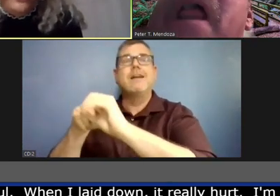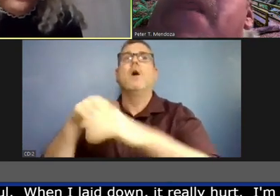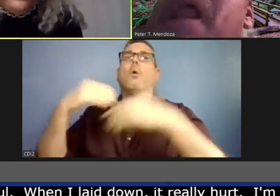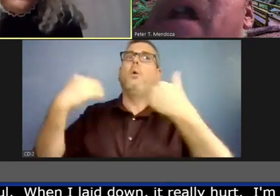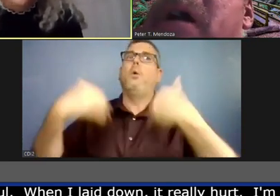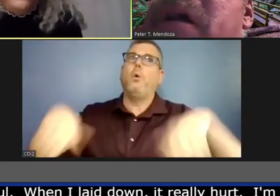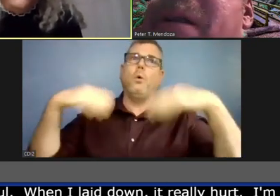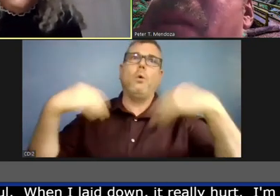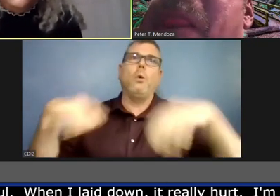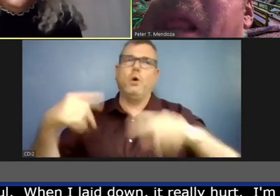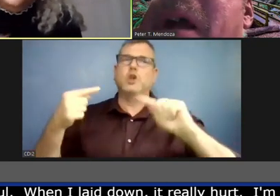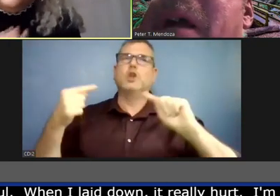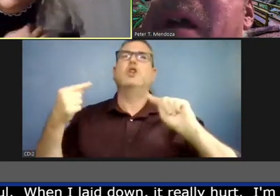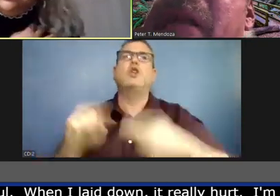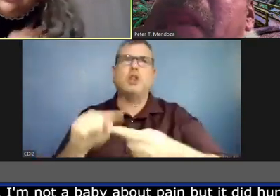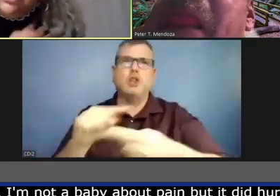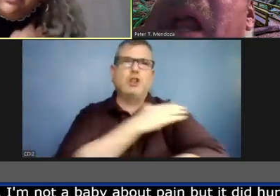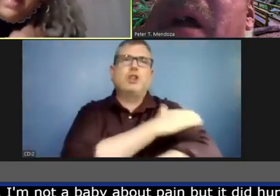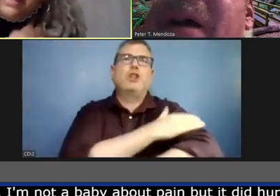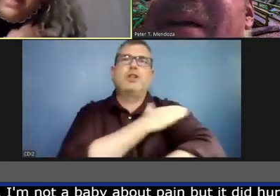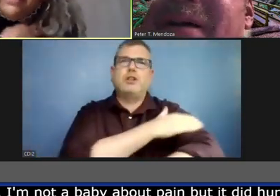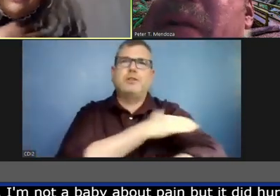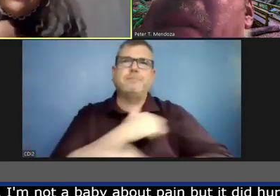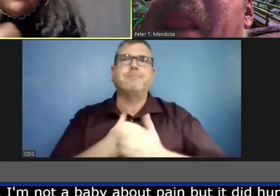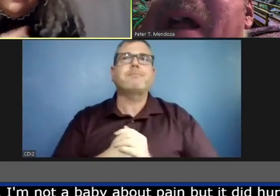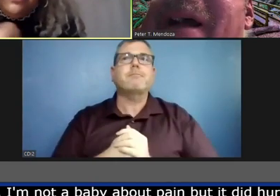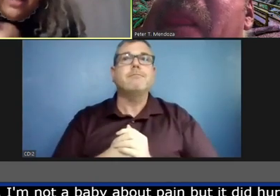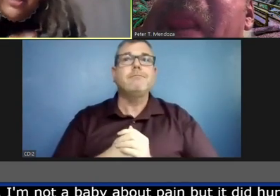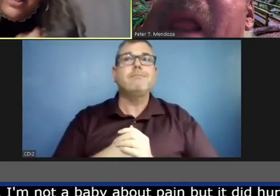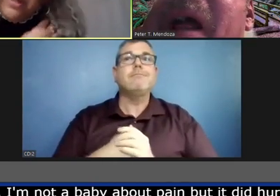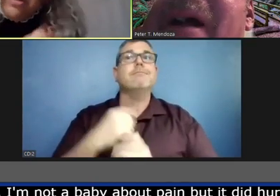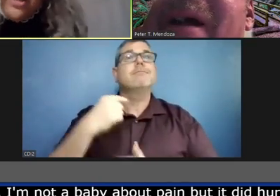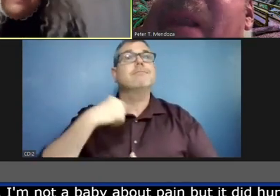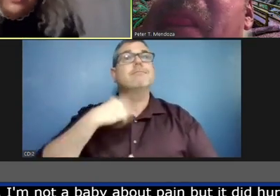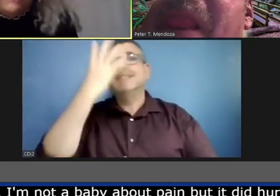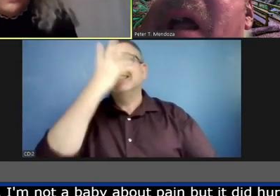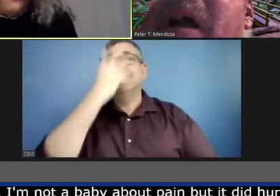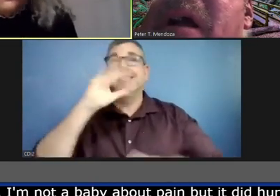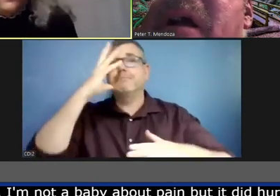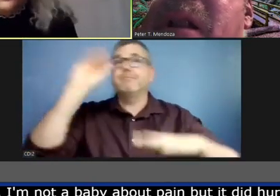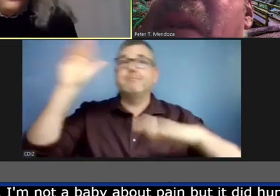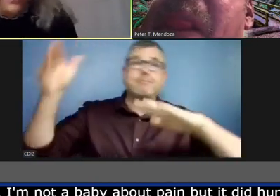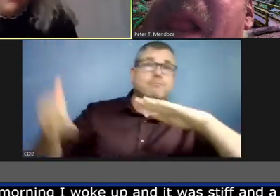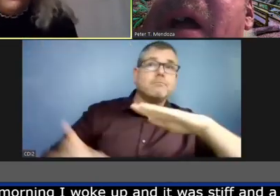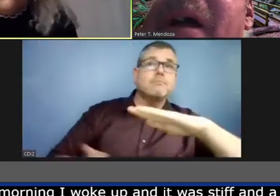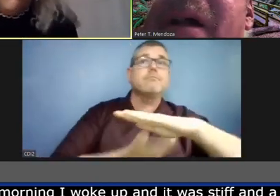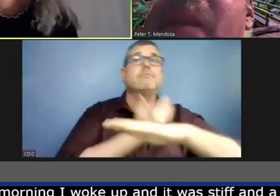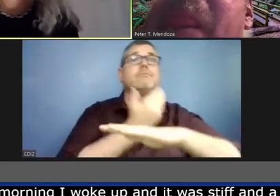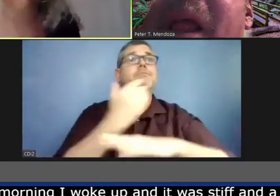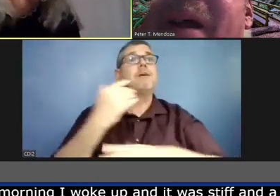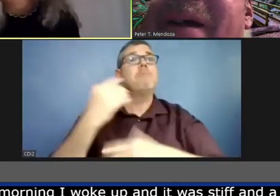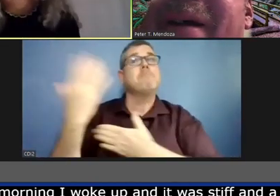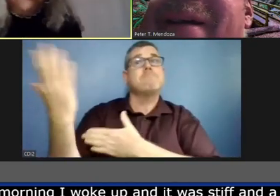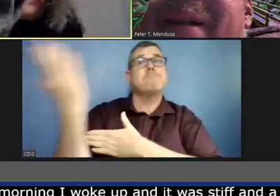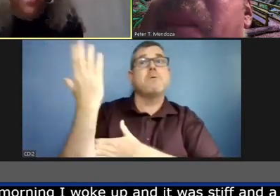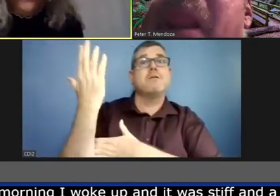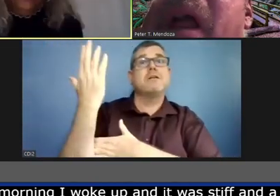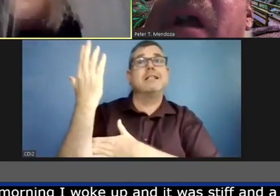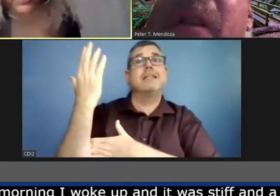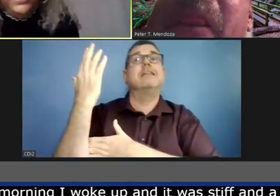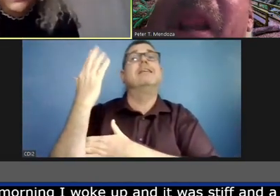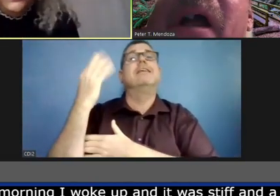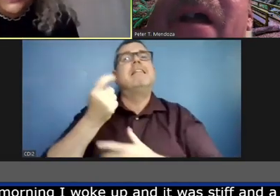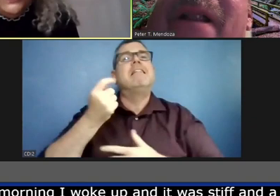a little pain, and a little neck ache. You know, kind of spread across my neck. But other than that,